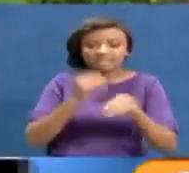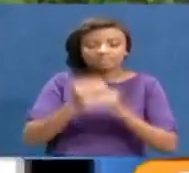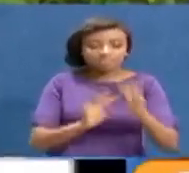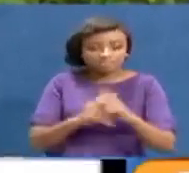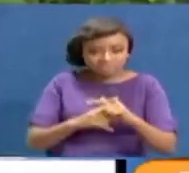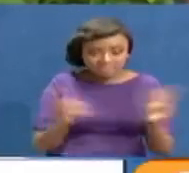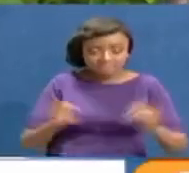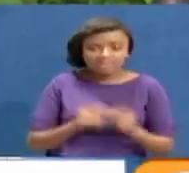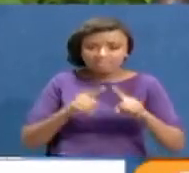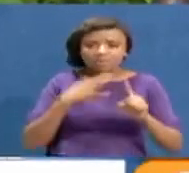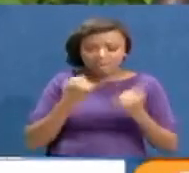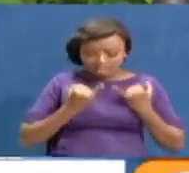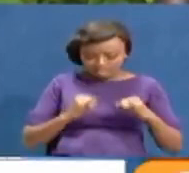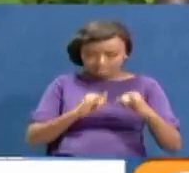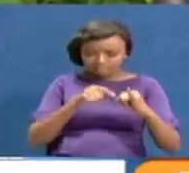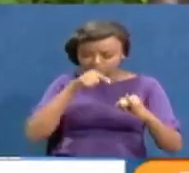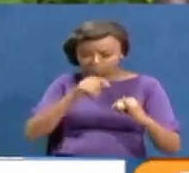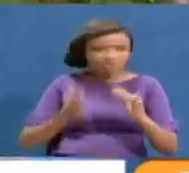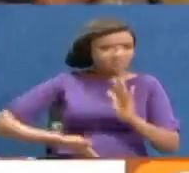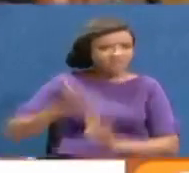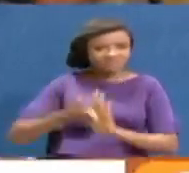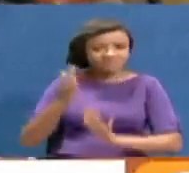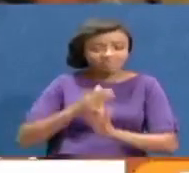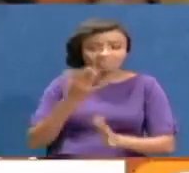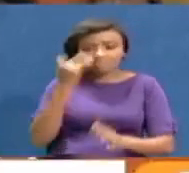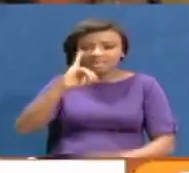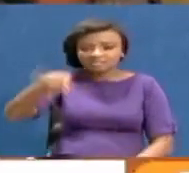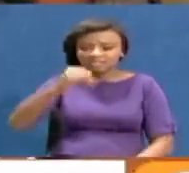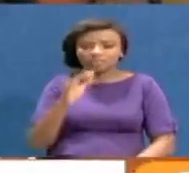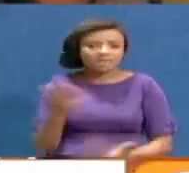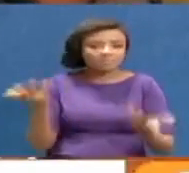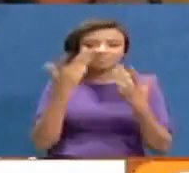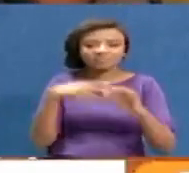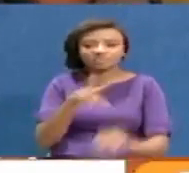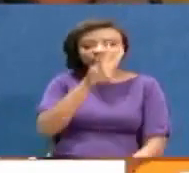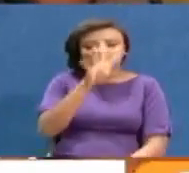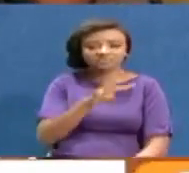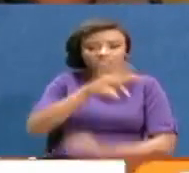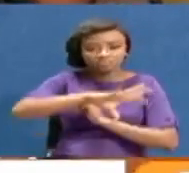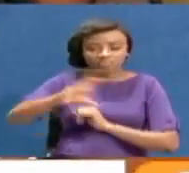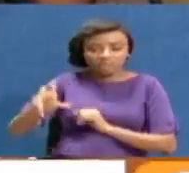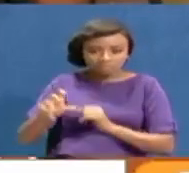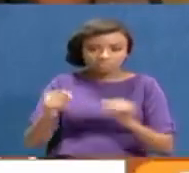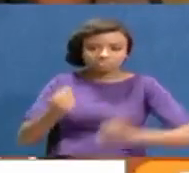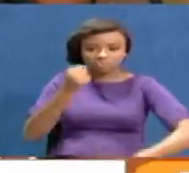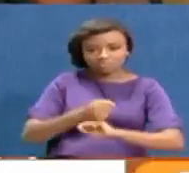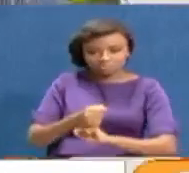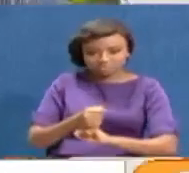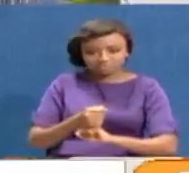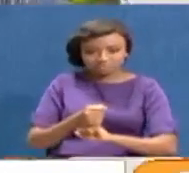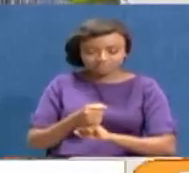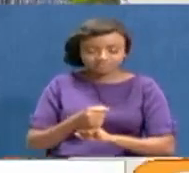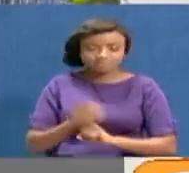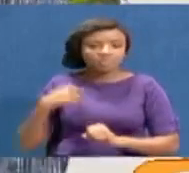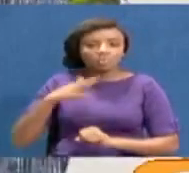the implementation process hastened, saying by January they expect to have swayed the required 24 county assemblies to support their cause. We